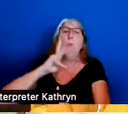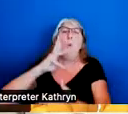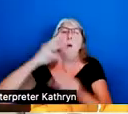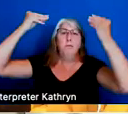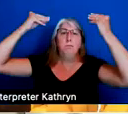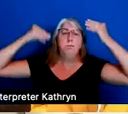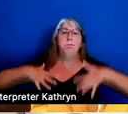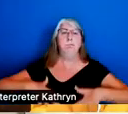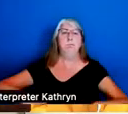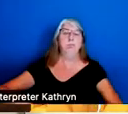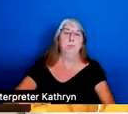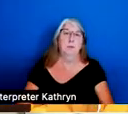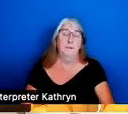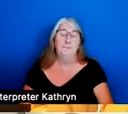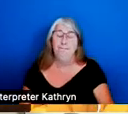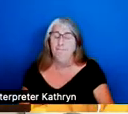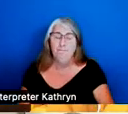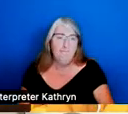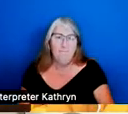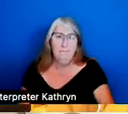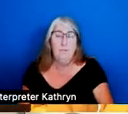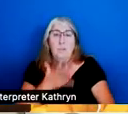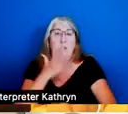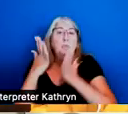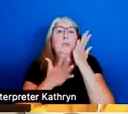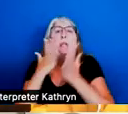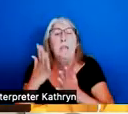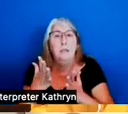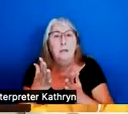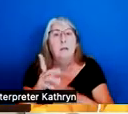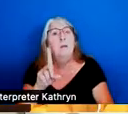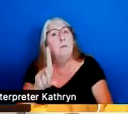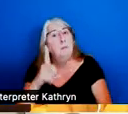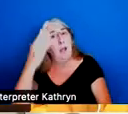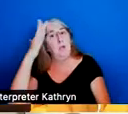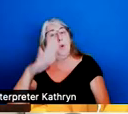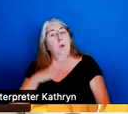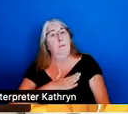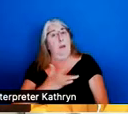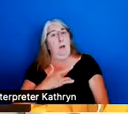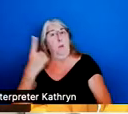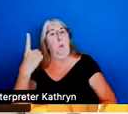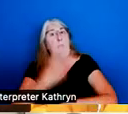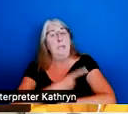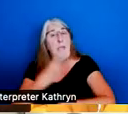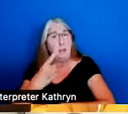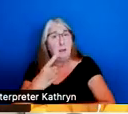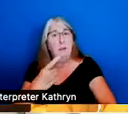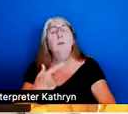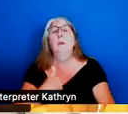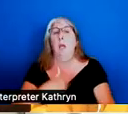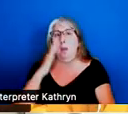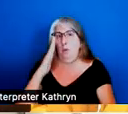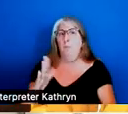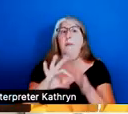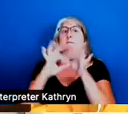top of me. It was humiliated, but I knew in my heart that one day I will be